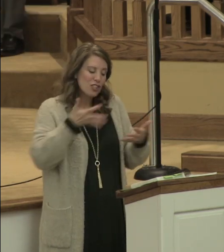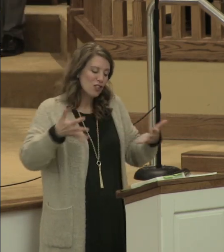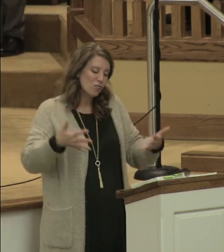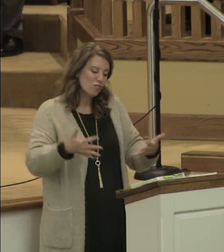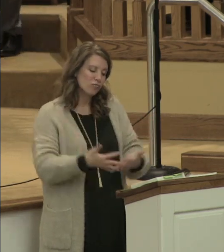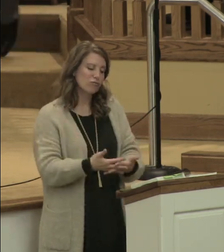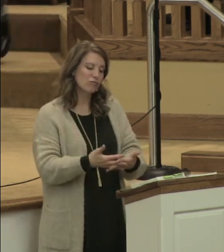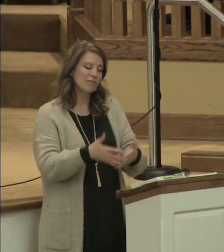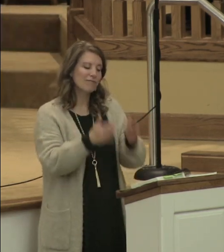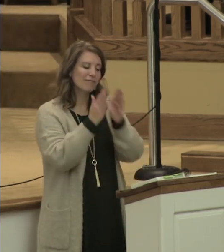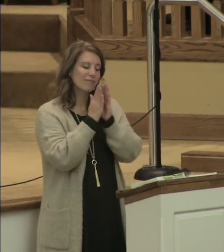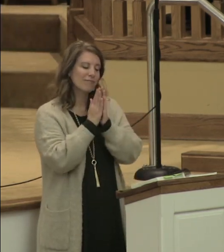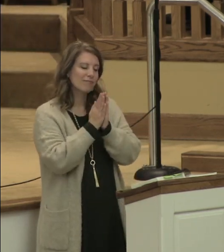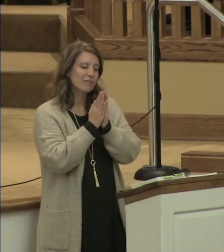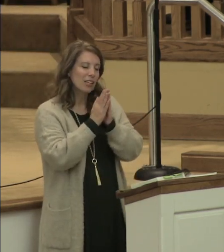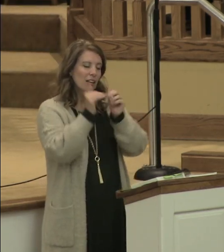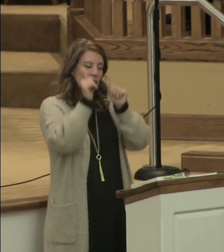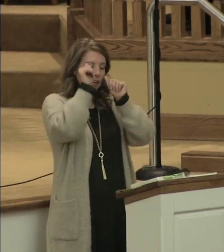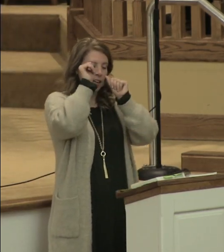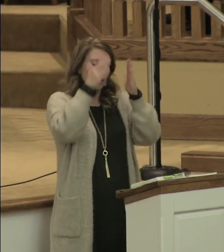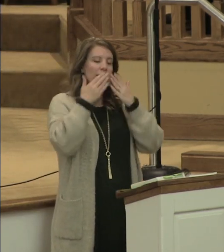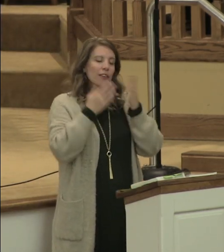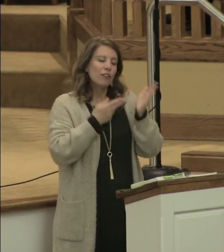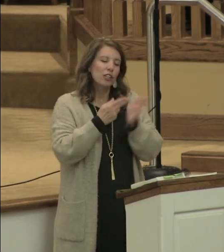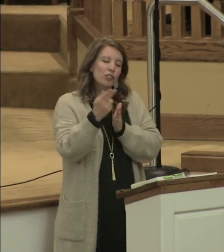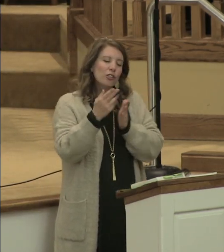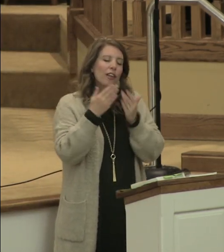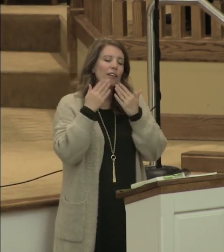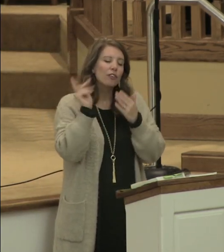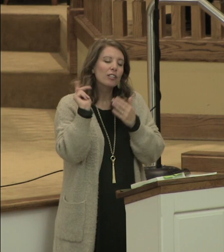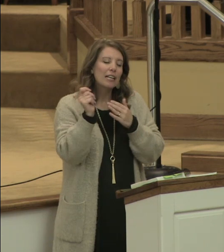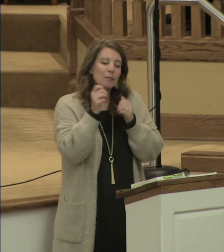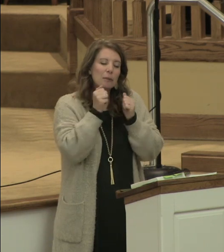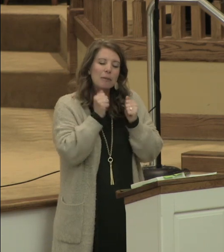truth tonight. Thank you for the testimonies you've heard. We truly are blessed.